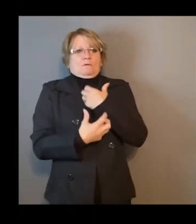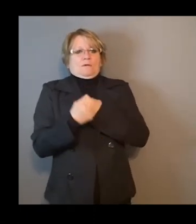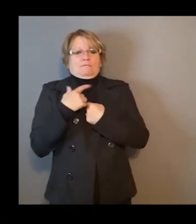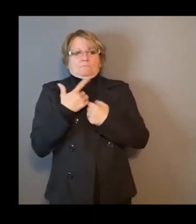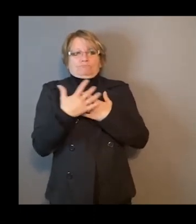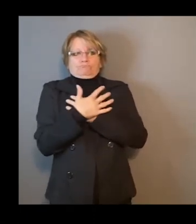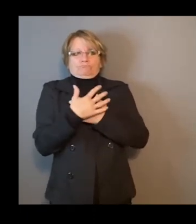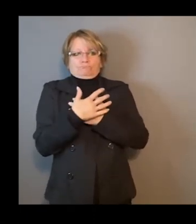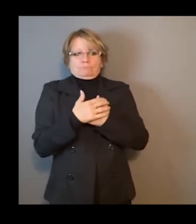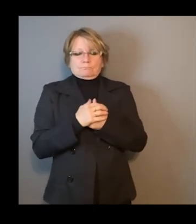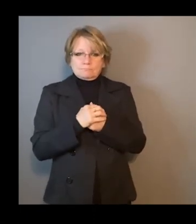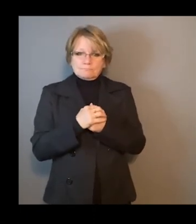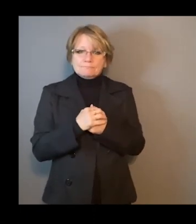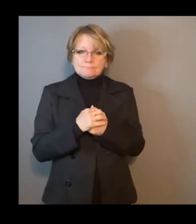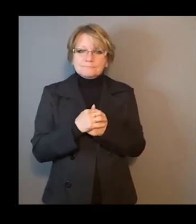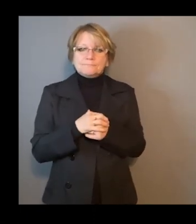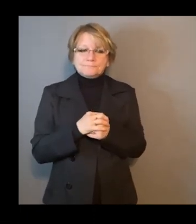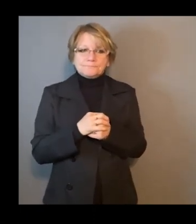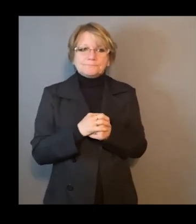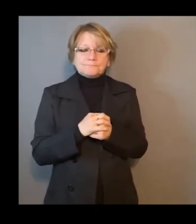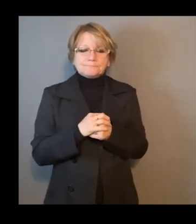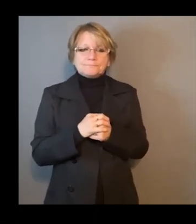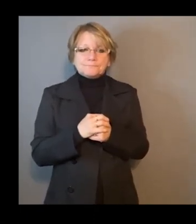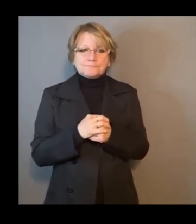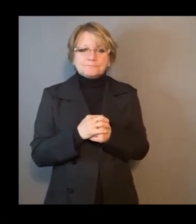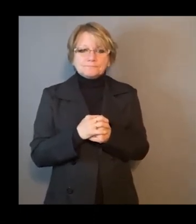I said, it intimidated me.